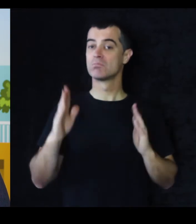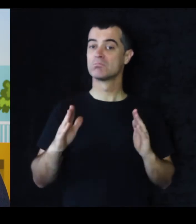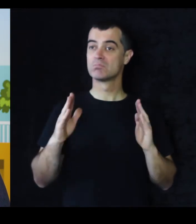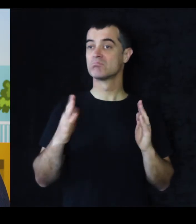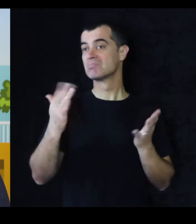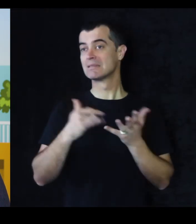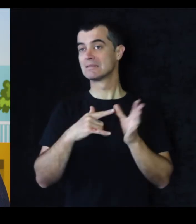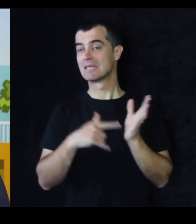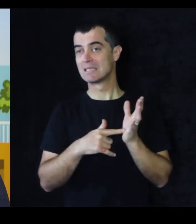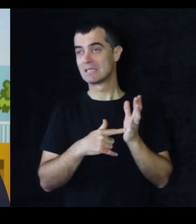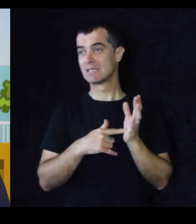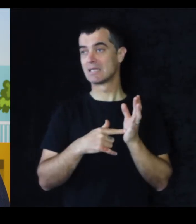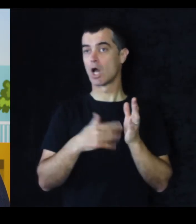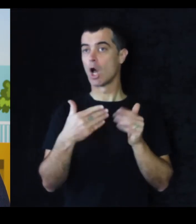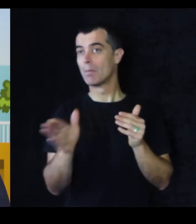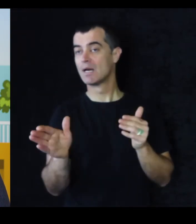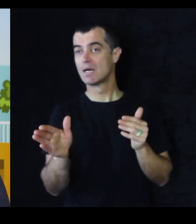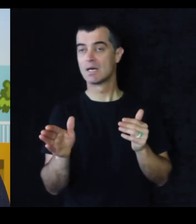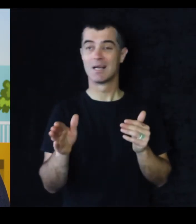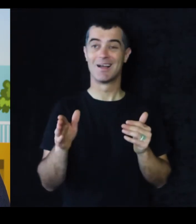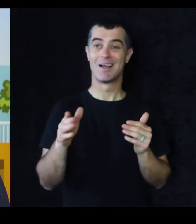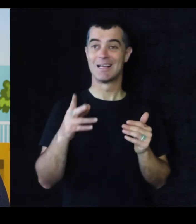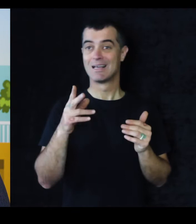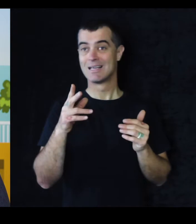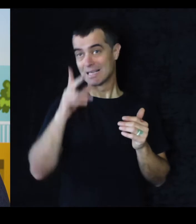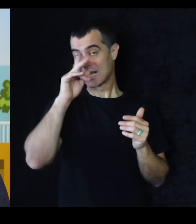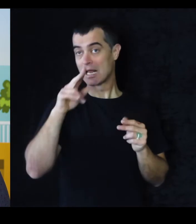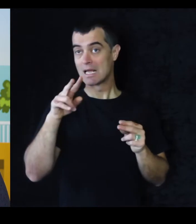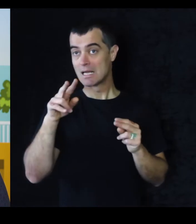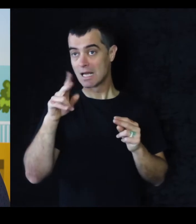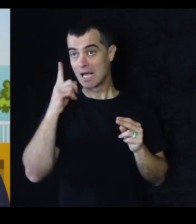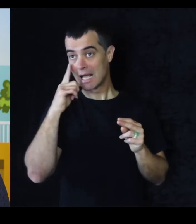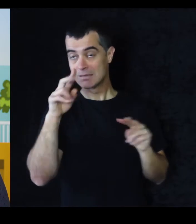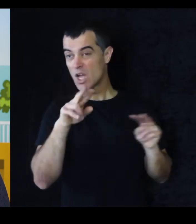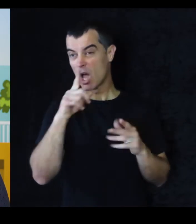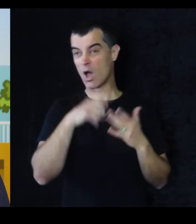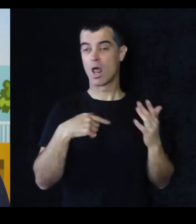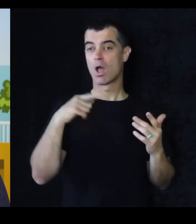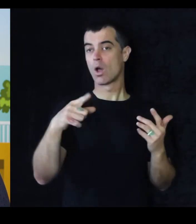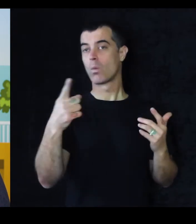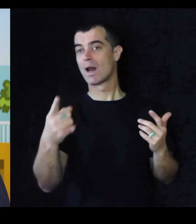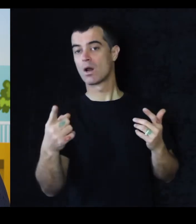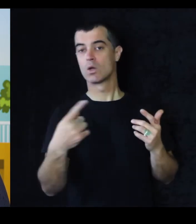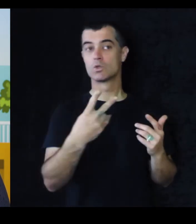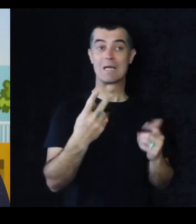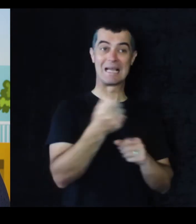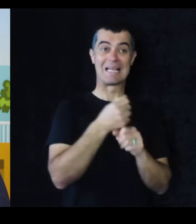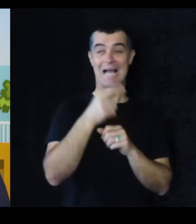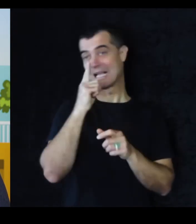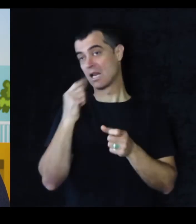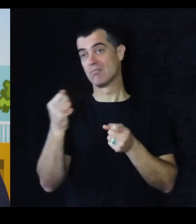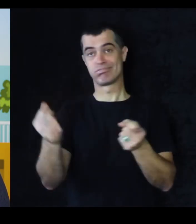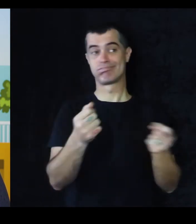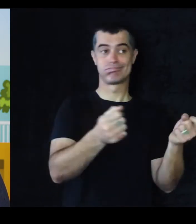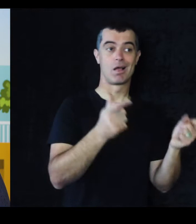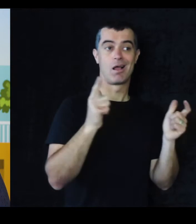on a Saturday. Most places have a Saturday inspection, but I can only get to sort of, a couple of them. Whereas someone with a car might be able to